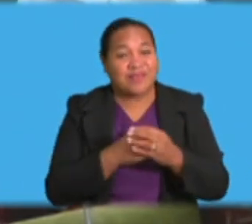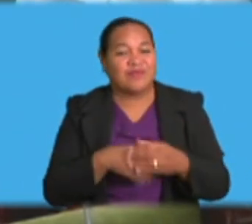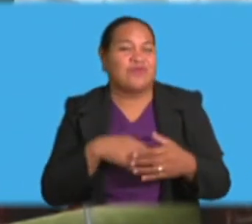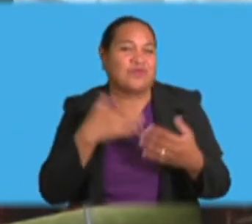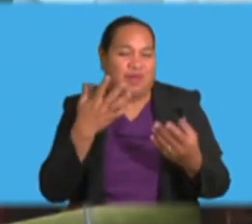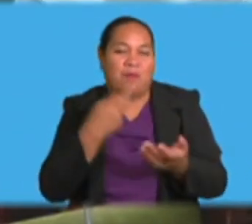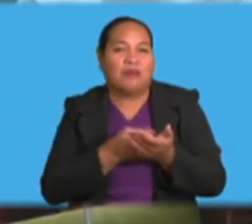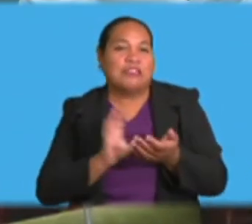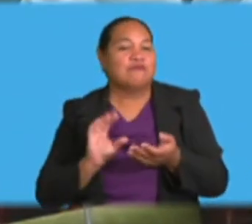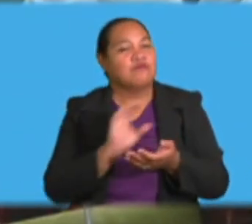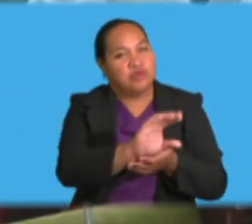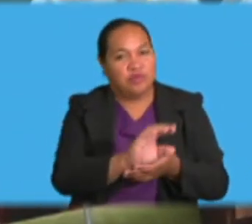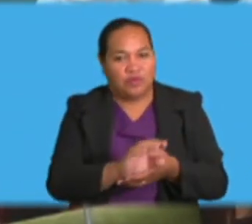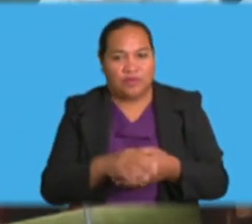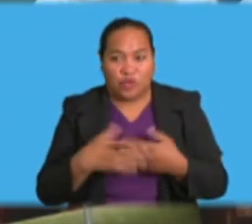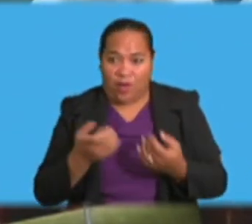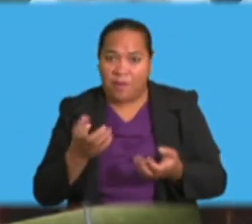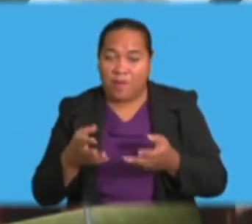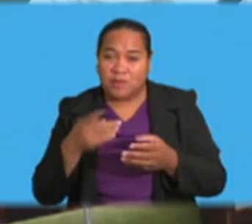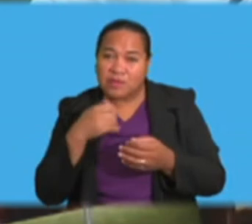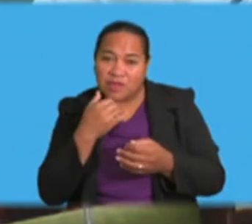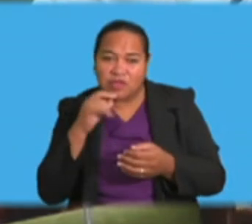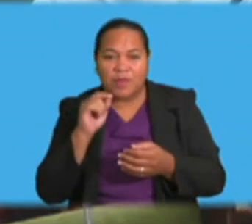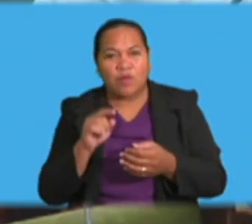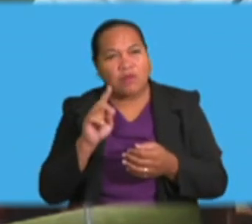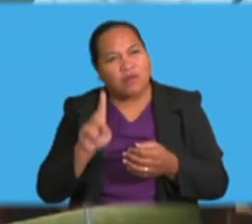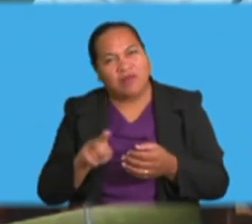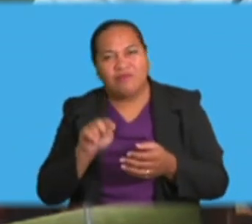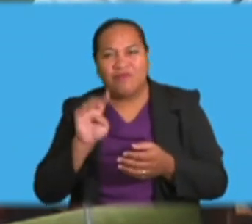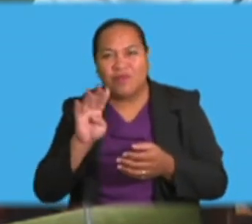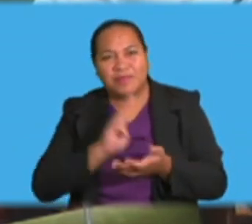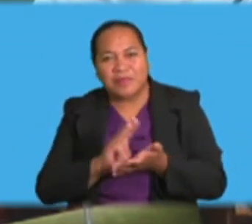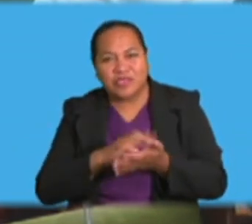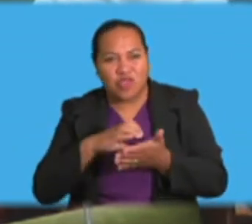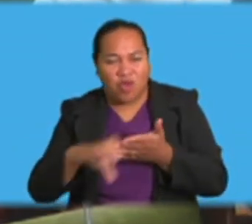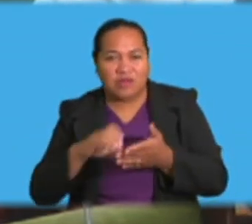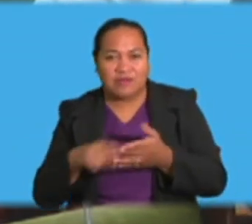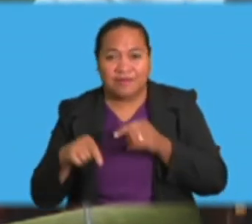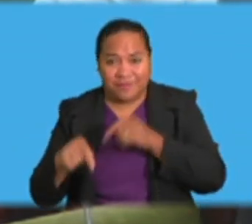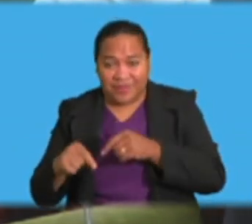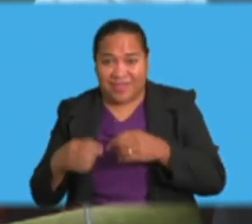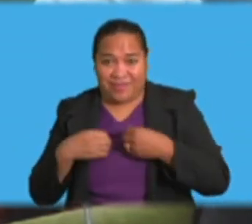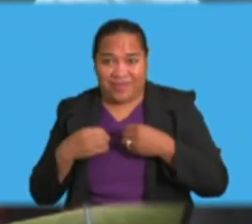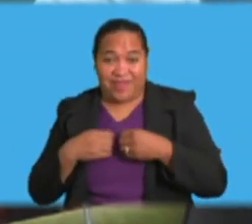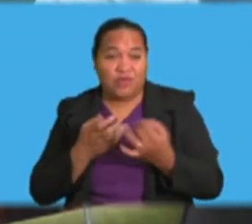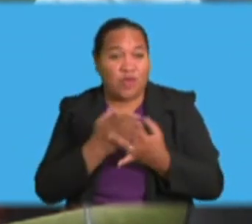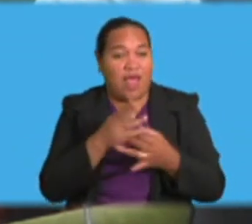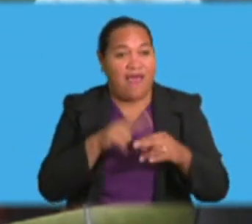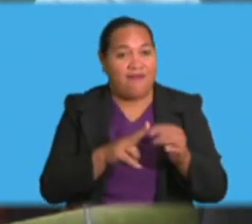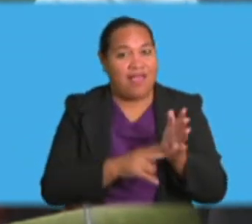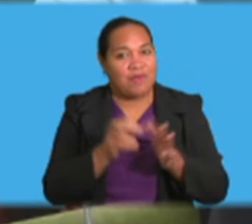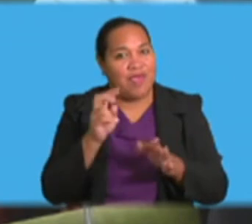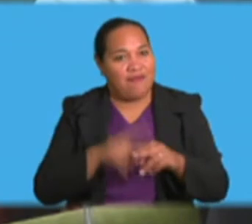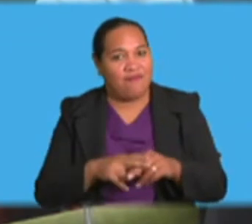Speaker. Tropic has a balance debt of $1.4 million, Madam Speaker, which is a subsidiary company, Fiji Pine Limited, to FNPF. Fiji